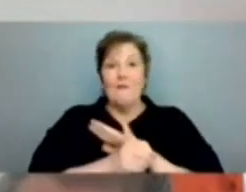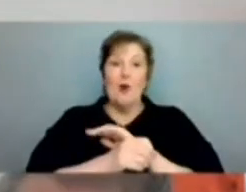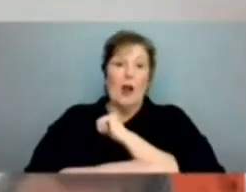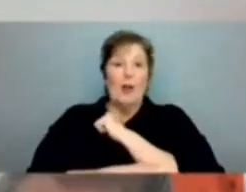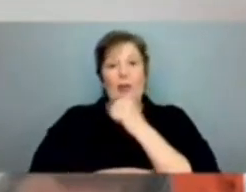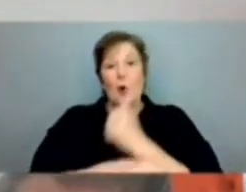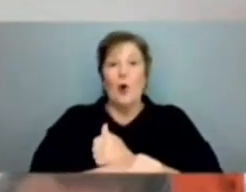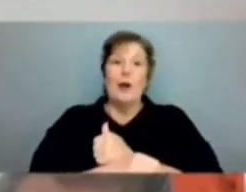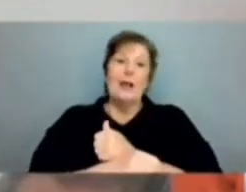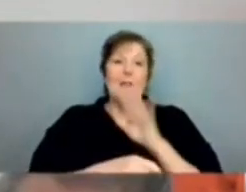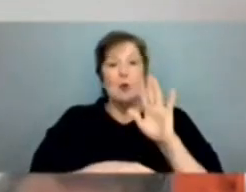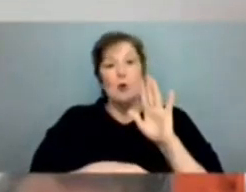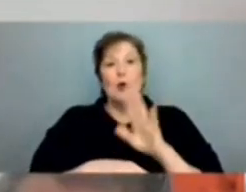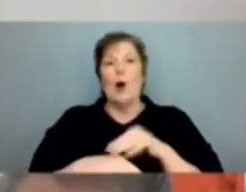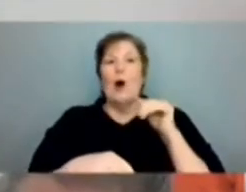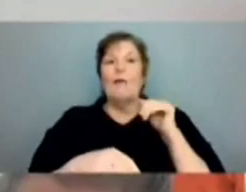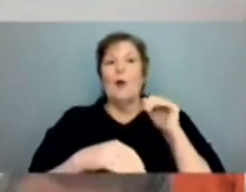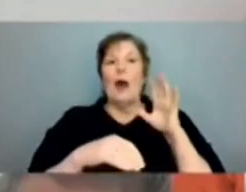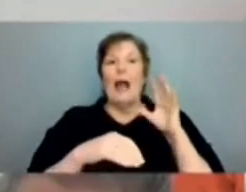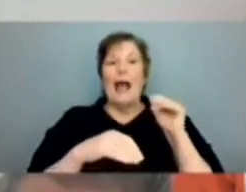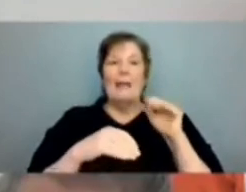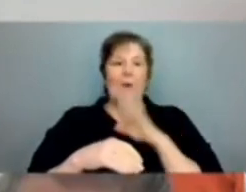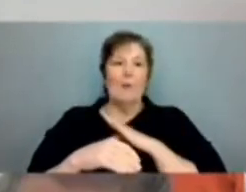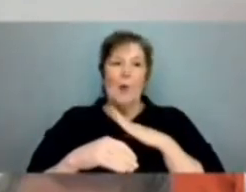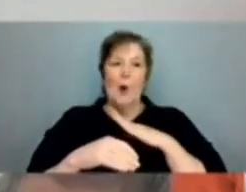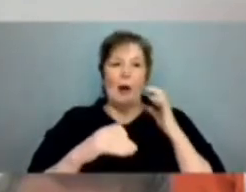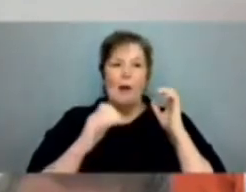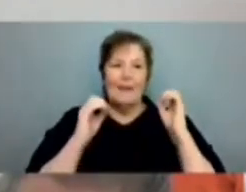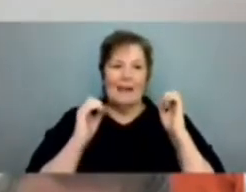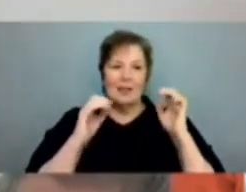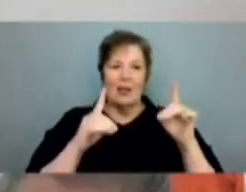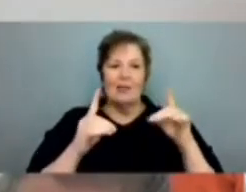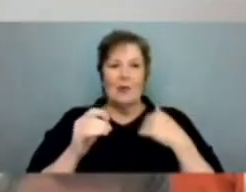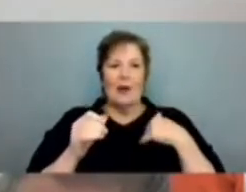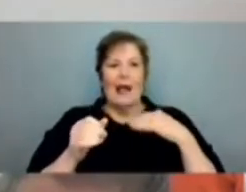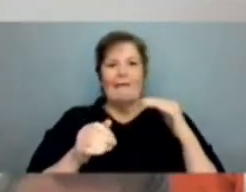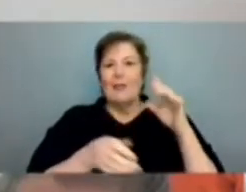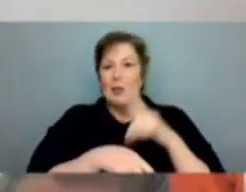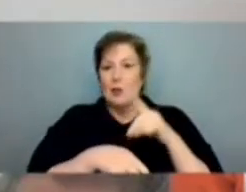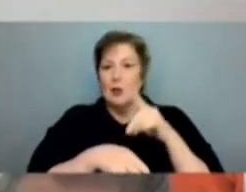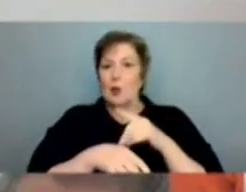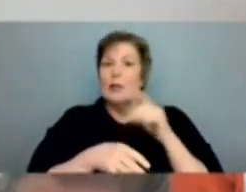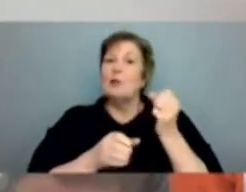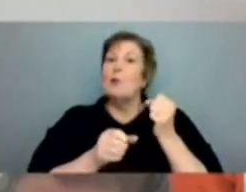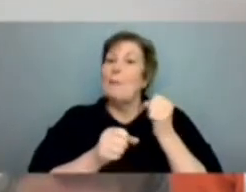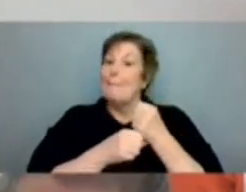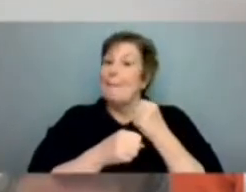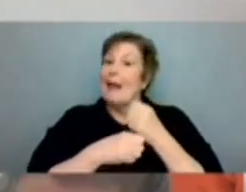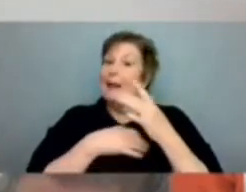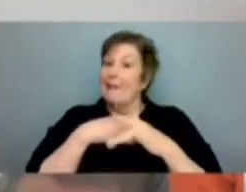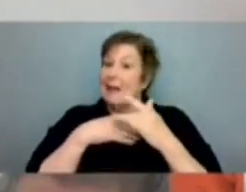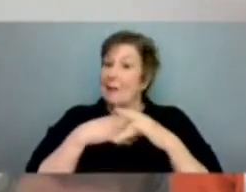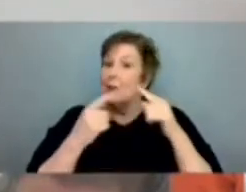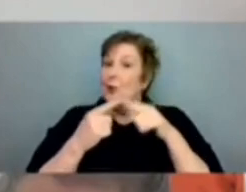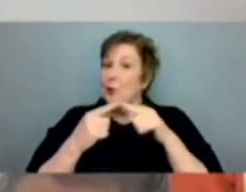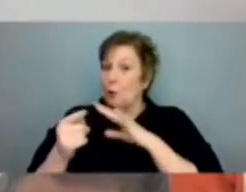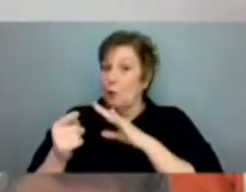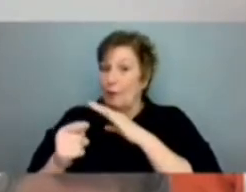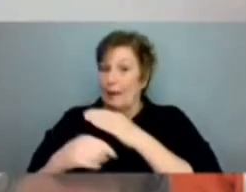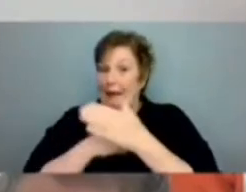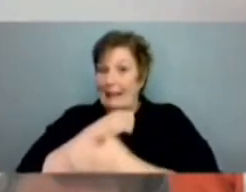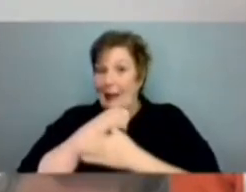for, and the Board of Education shall have the duty to make available to the Board of County Commissioners,